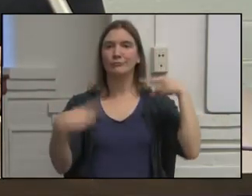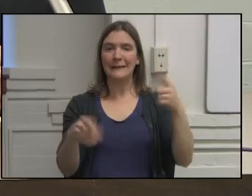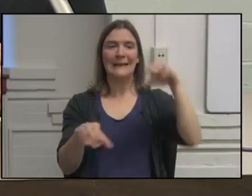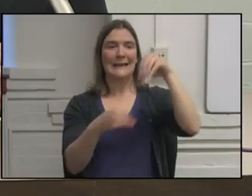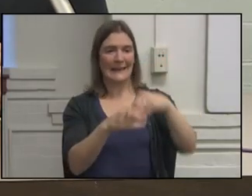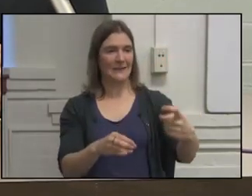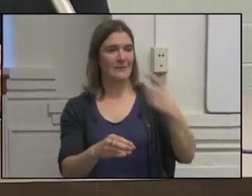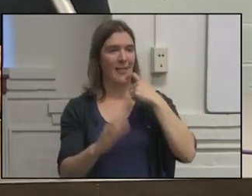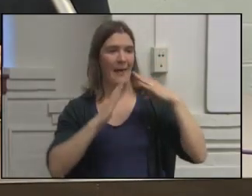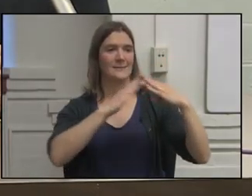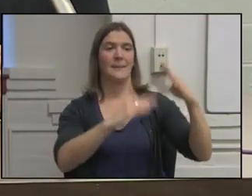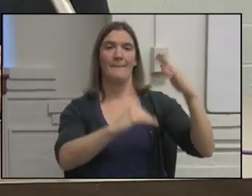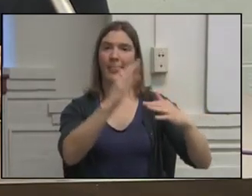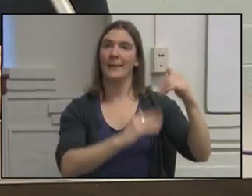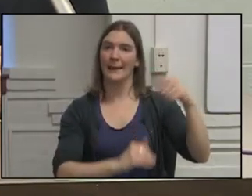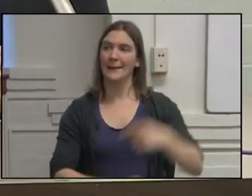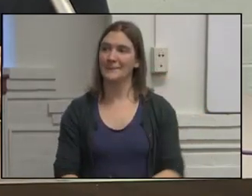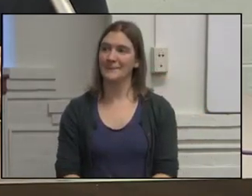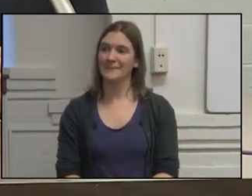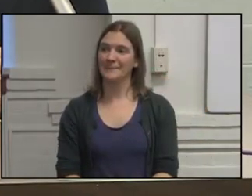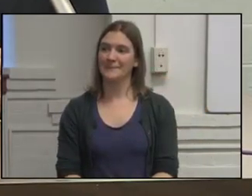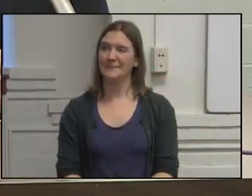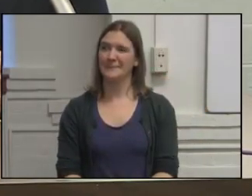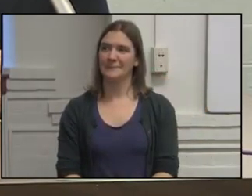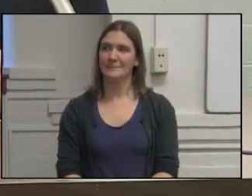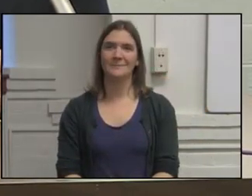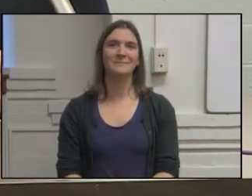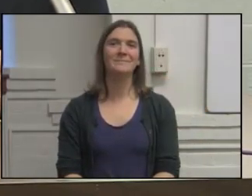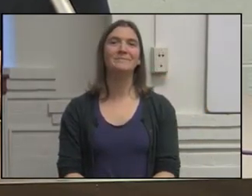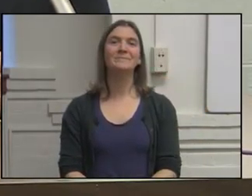Yep. Great. We have great